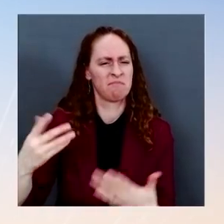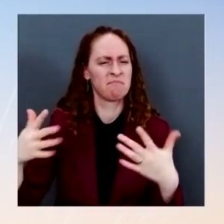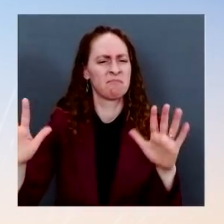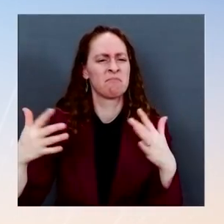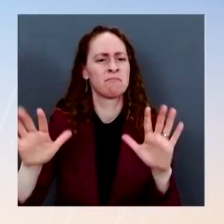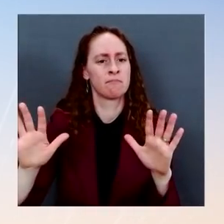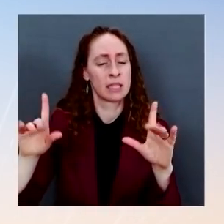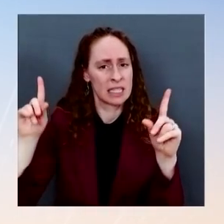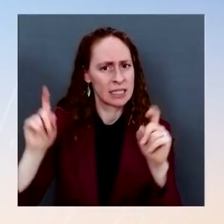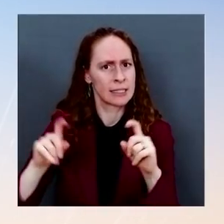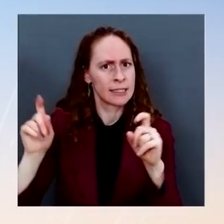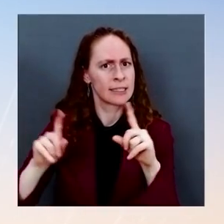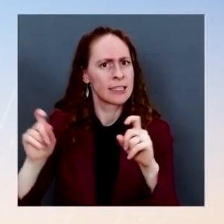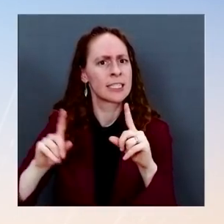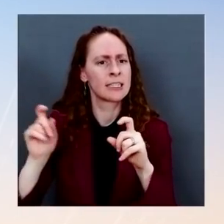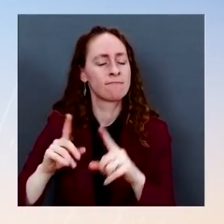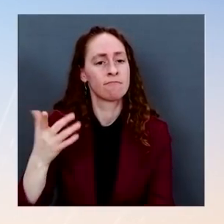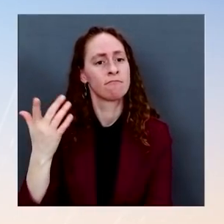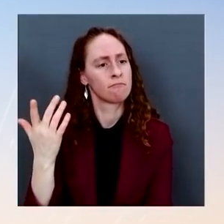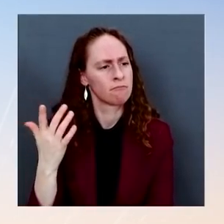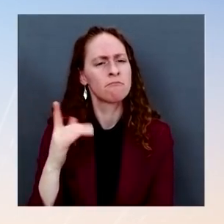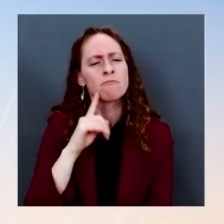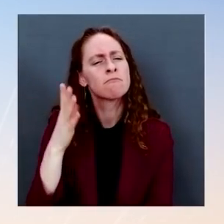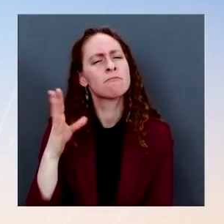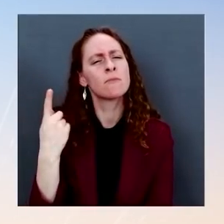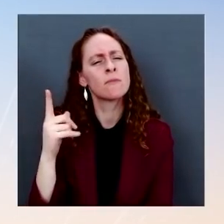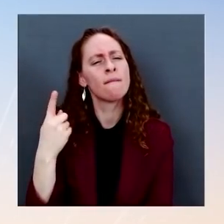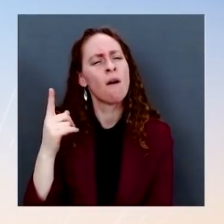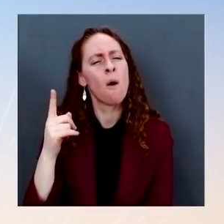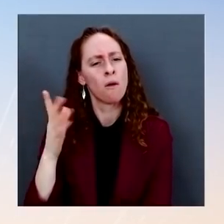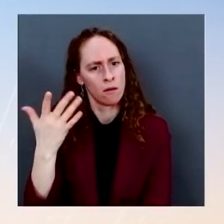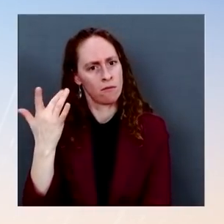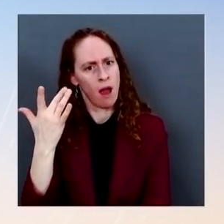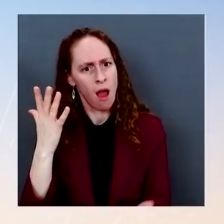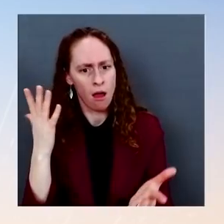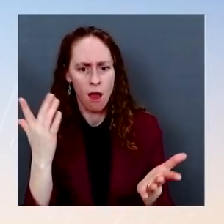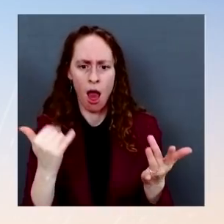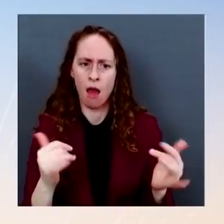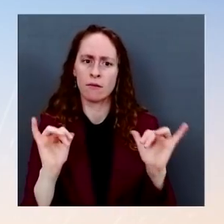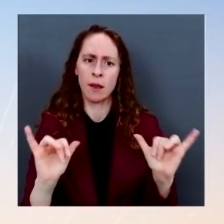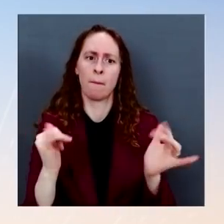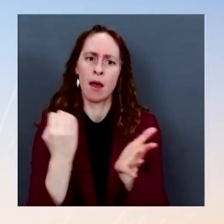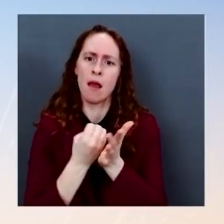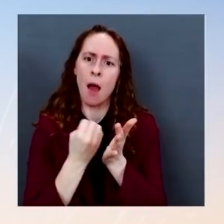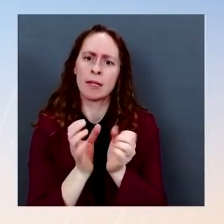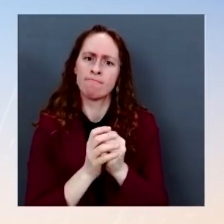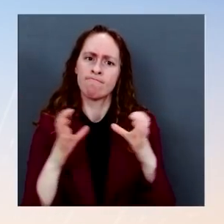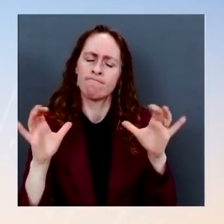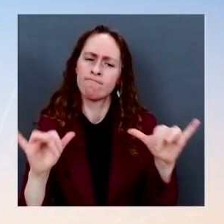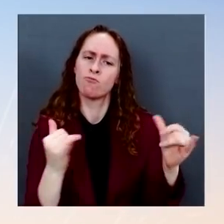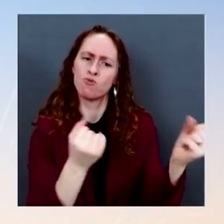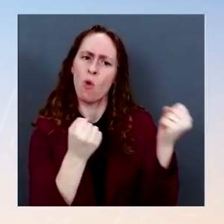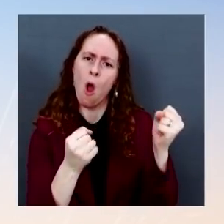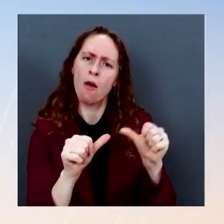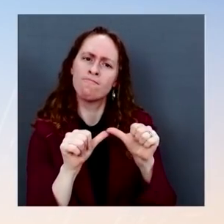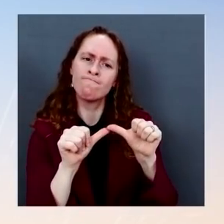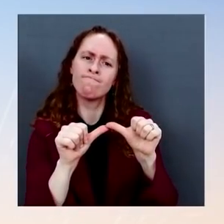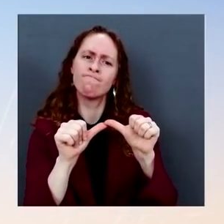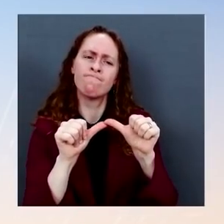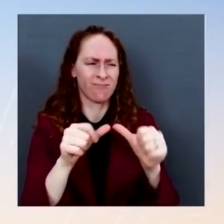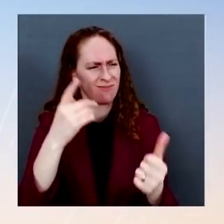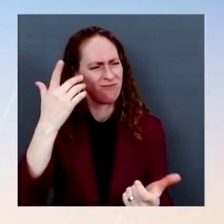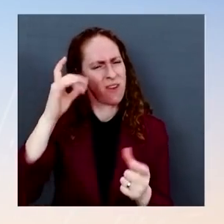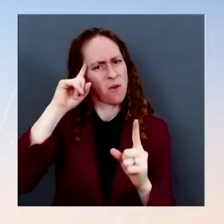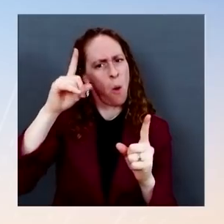safe workplace. So we are certainly welcome the Sixth Circuit's decision. We feel that the vaccination or testing rules will